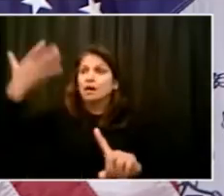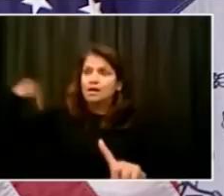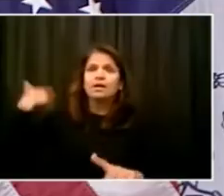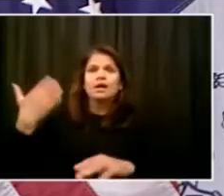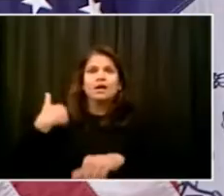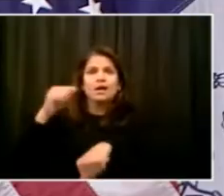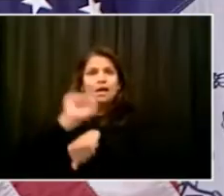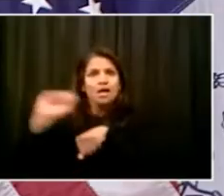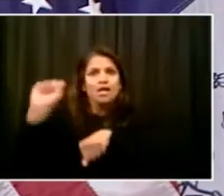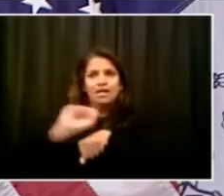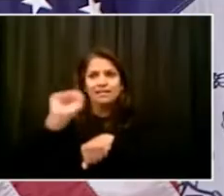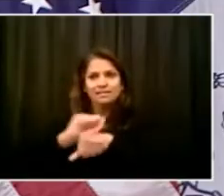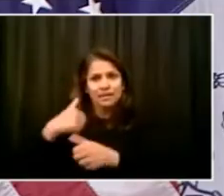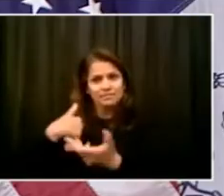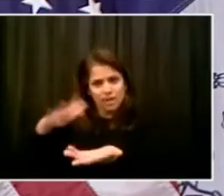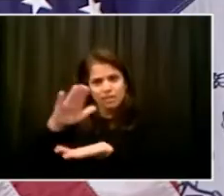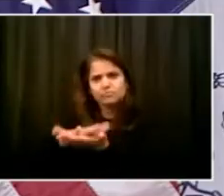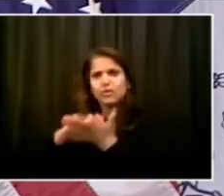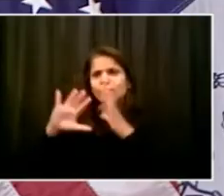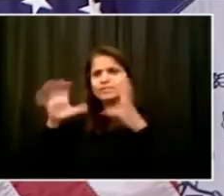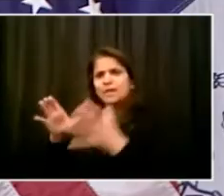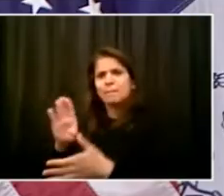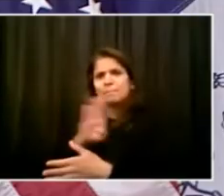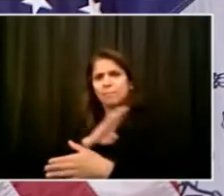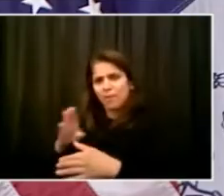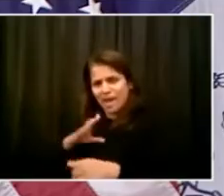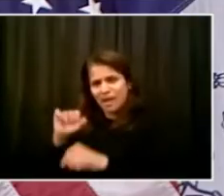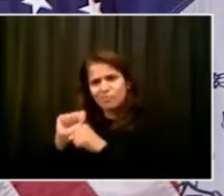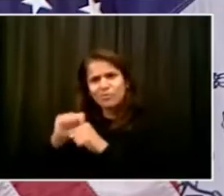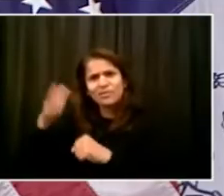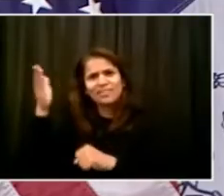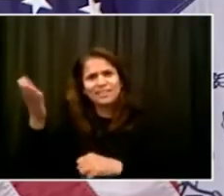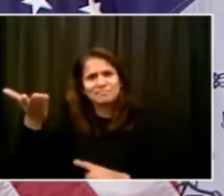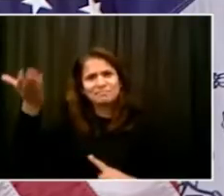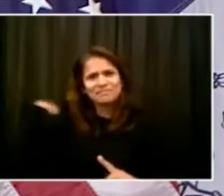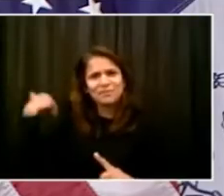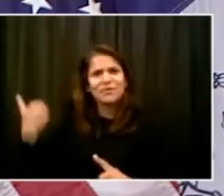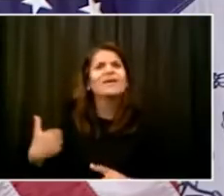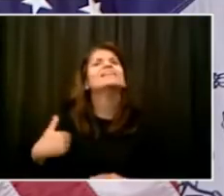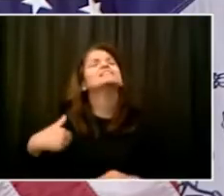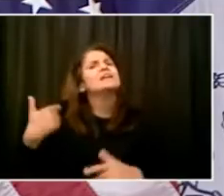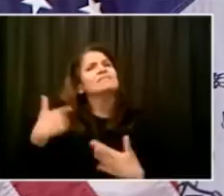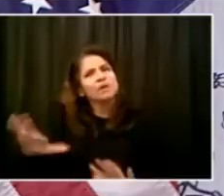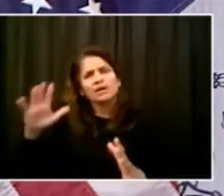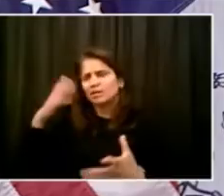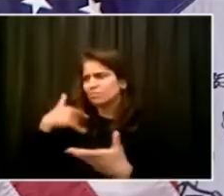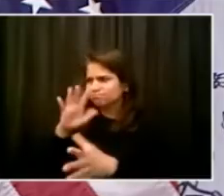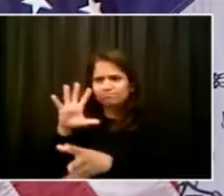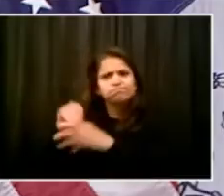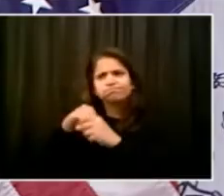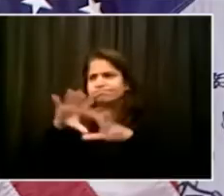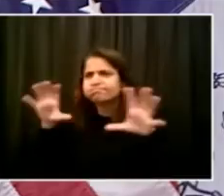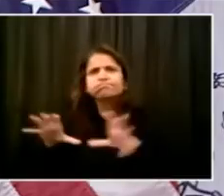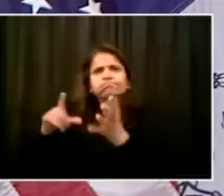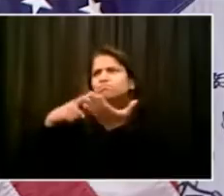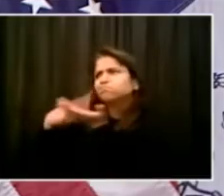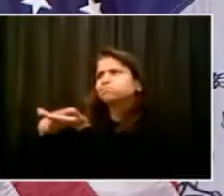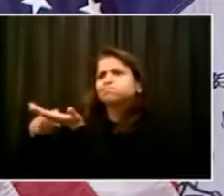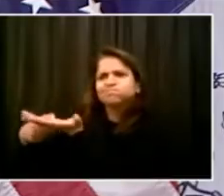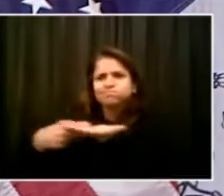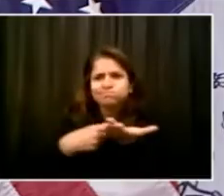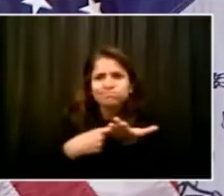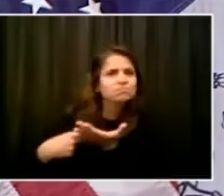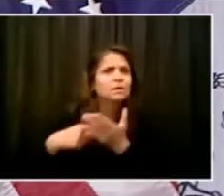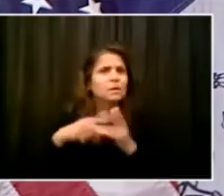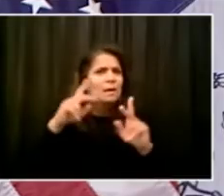Brooklyn. And, I worked very intimately with many different types of schools, and obviously my kids went to New York City